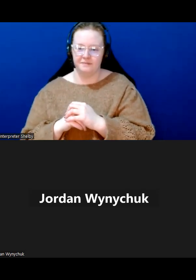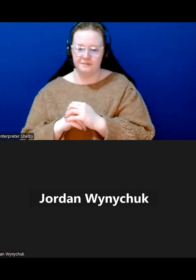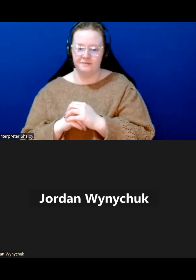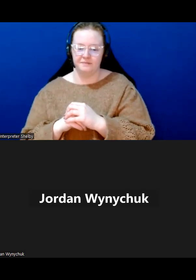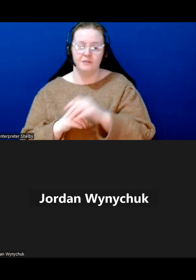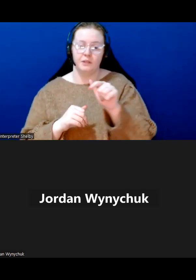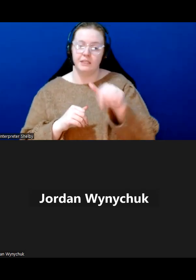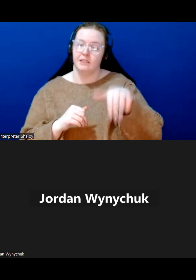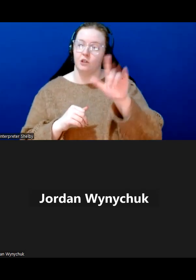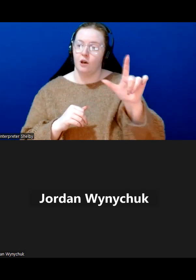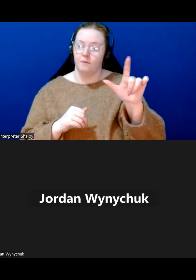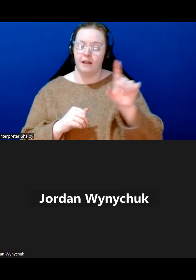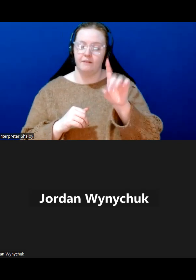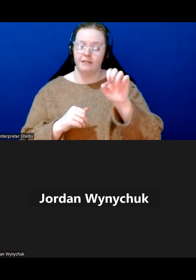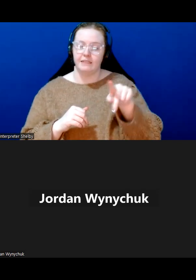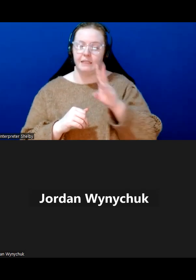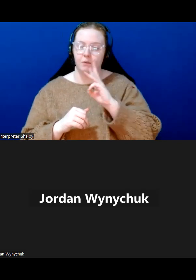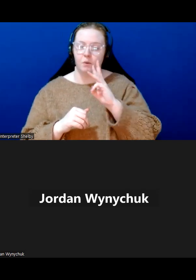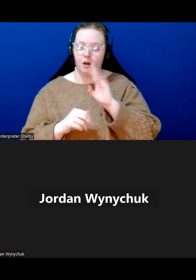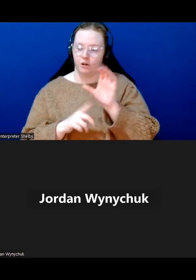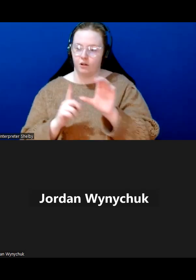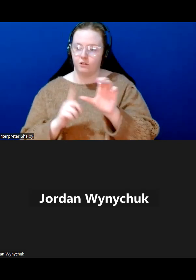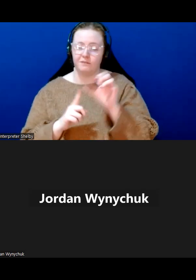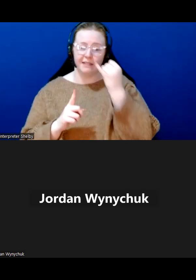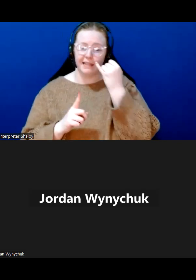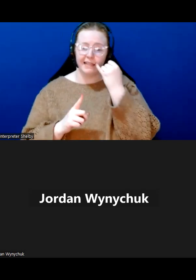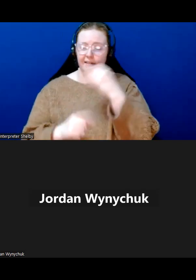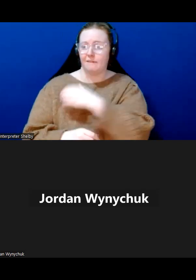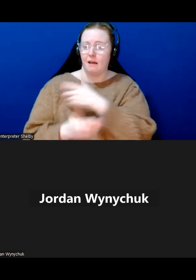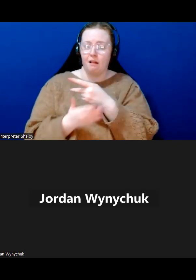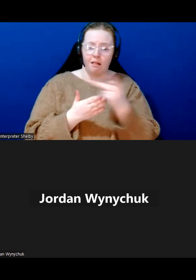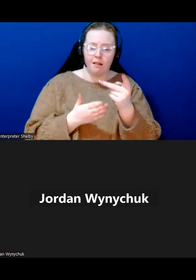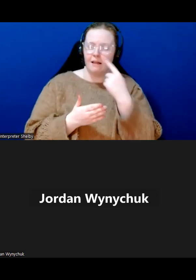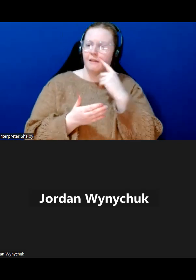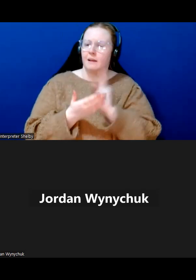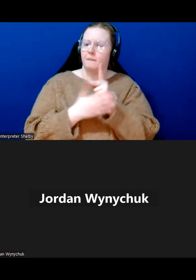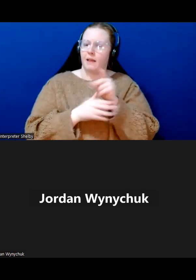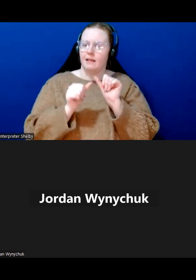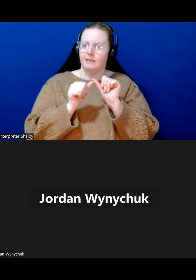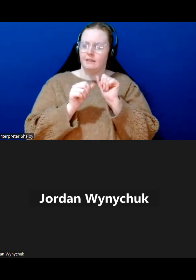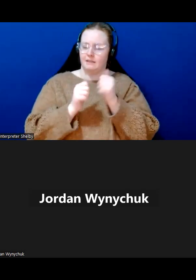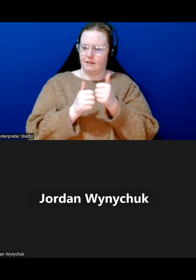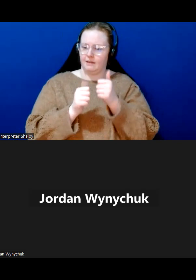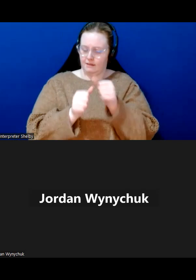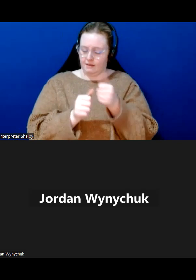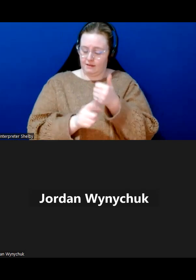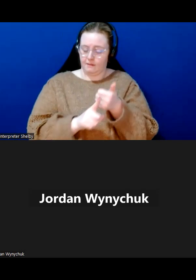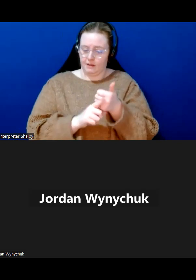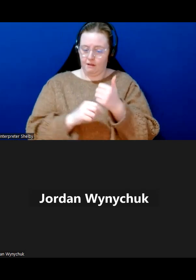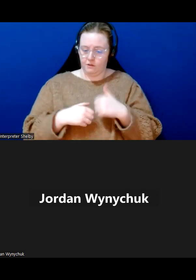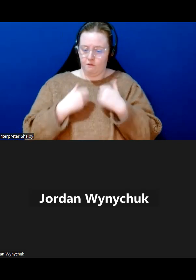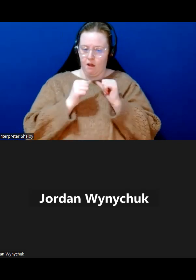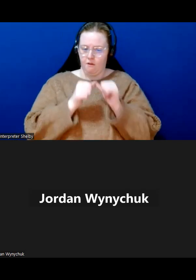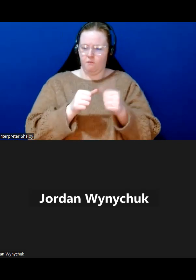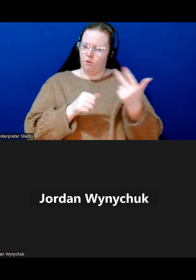water culture, if you had a failure, the plants could survive probably 3 days. After that, you would start to see